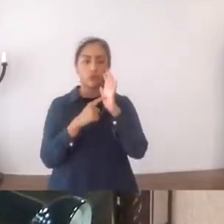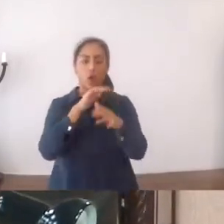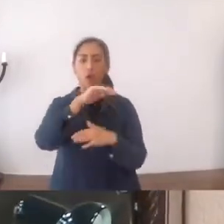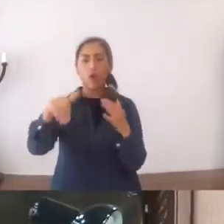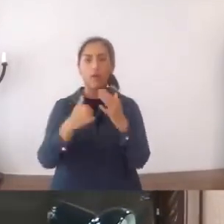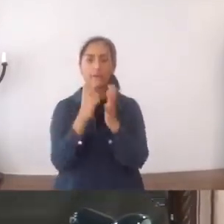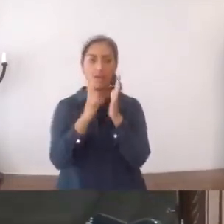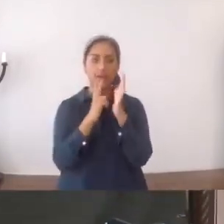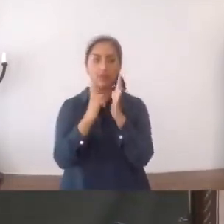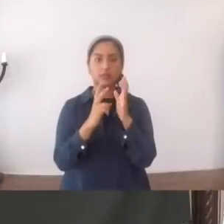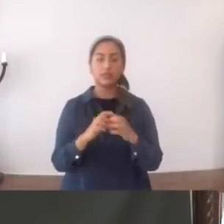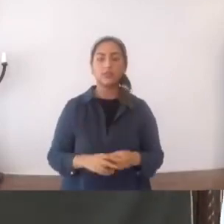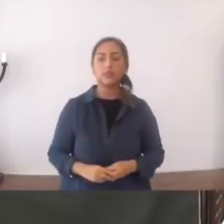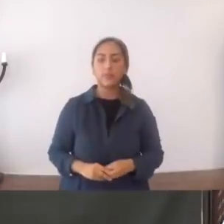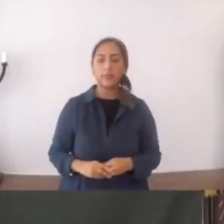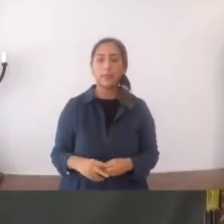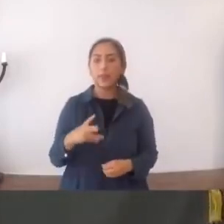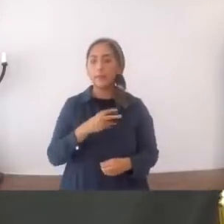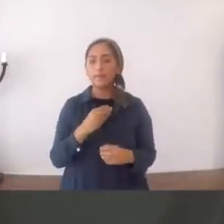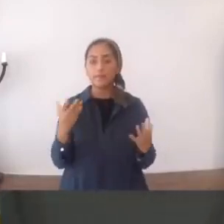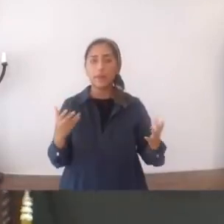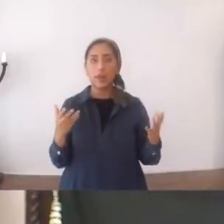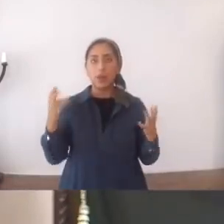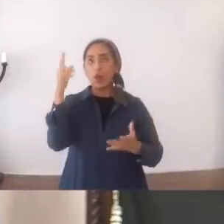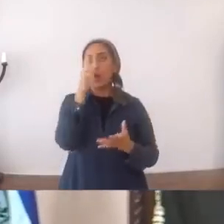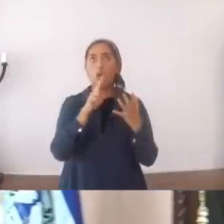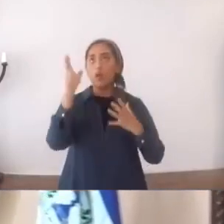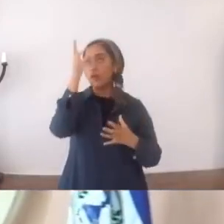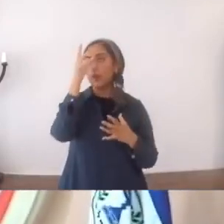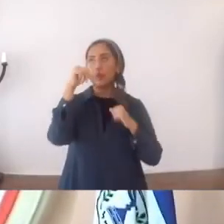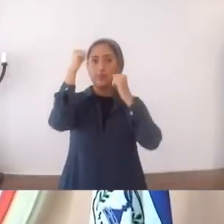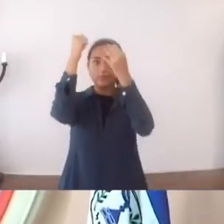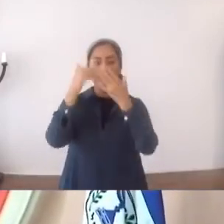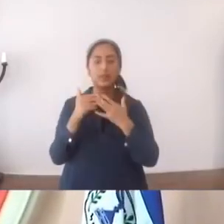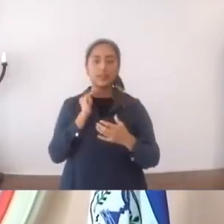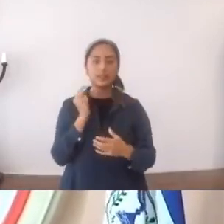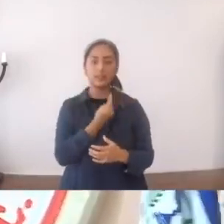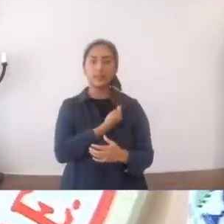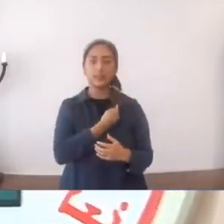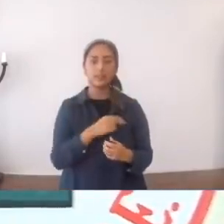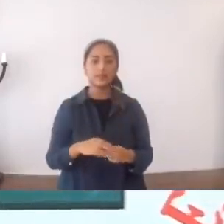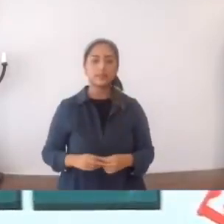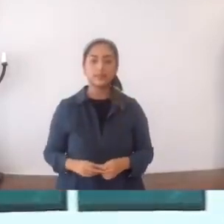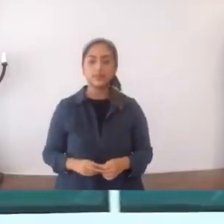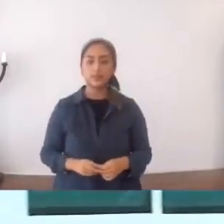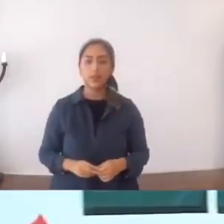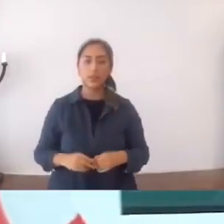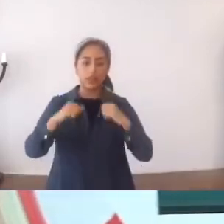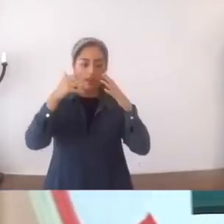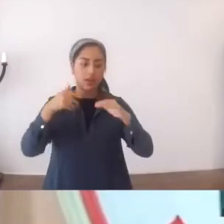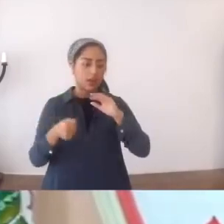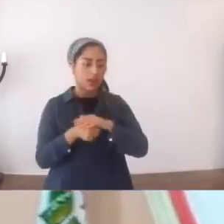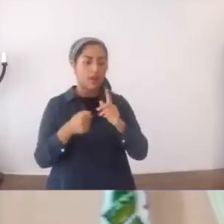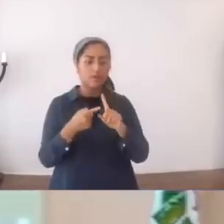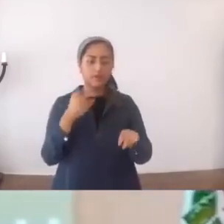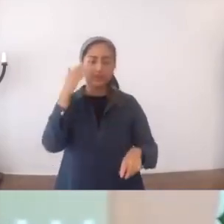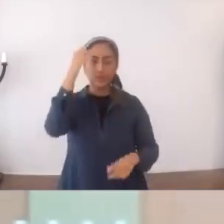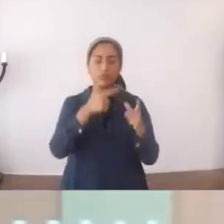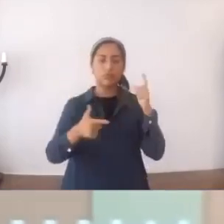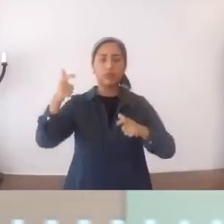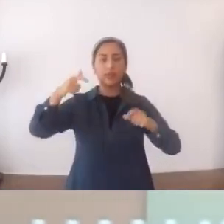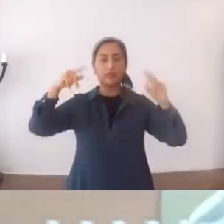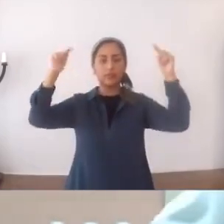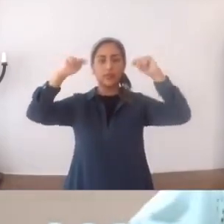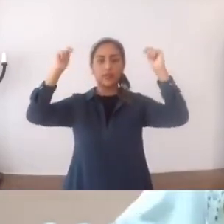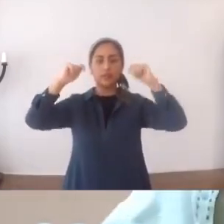We're going to y put vamos a down the bajar los screen, videos. and we're going to show those Y videos. bueno, que el Eterno nos bendiga, and may the Eternal Father bless nos us, guarde